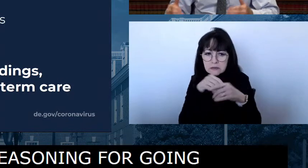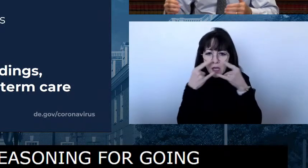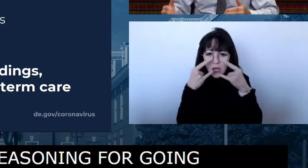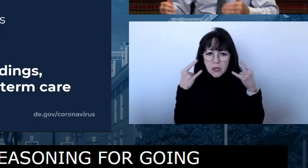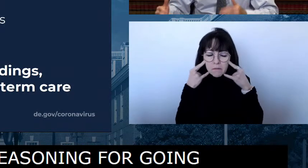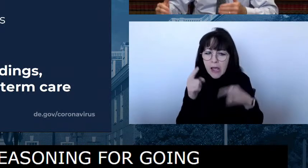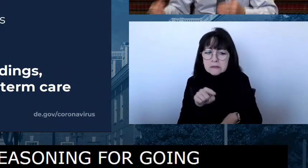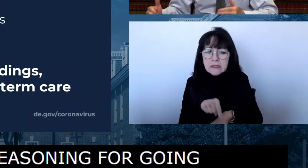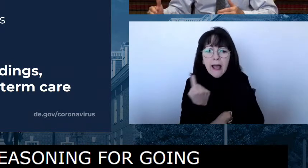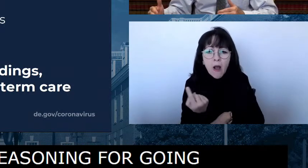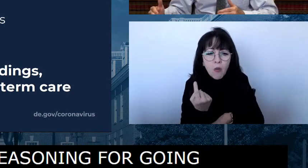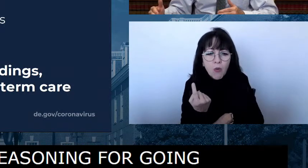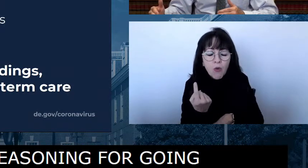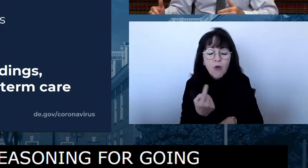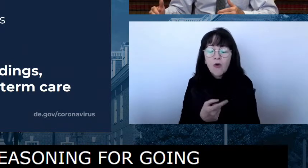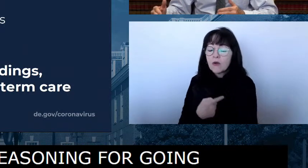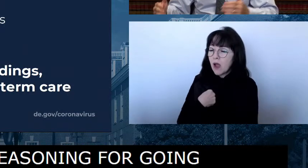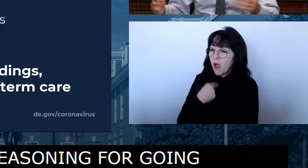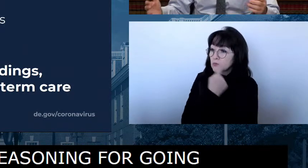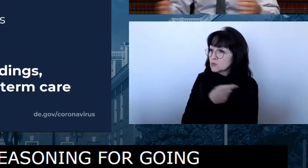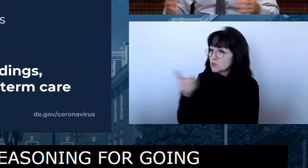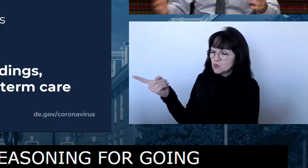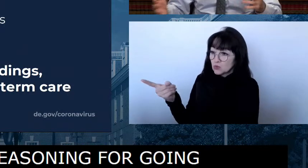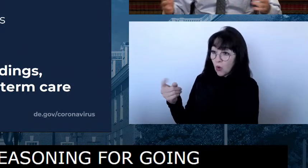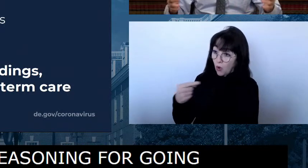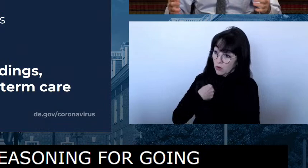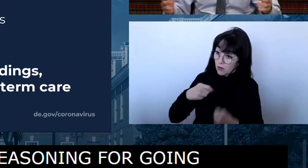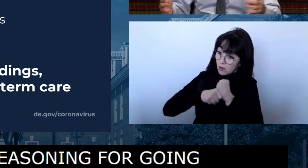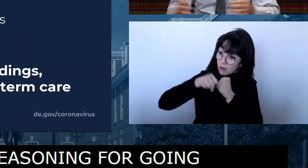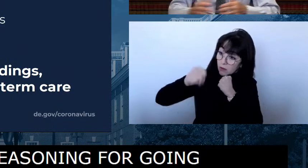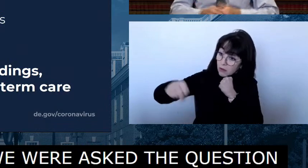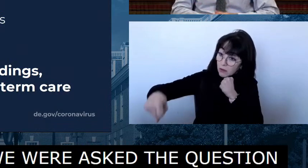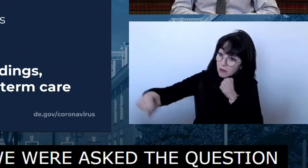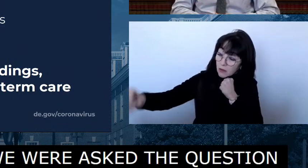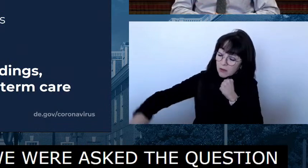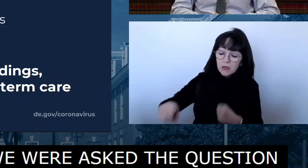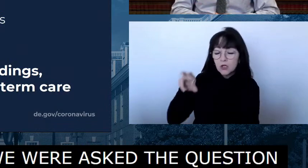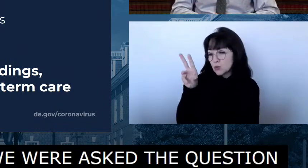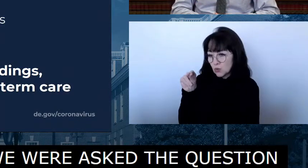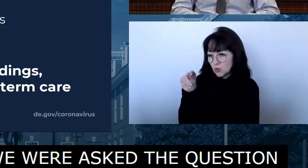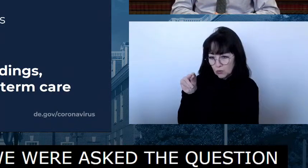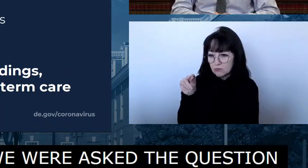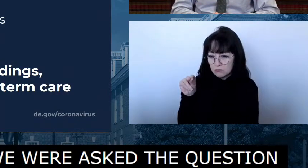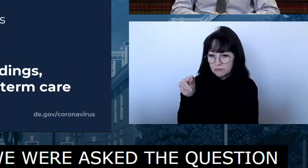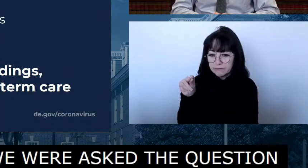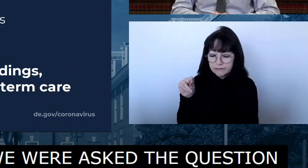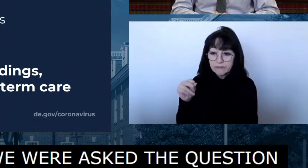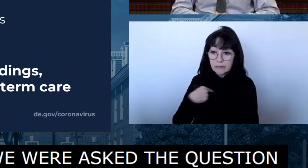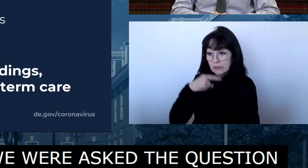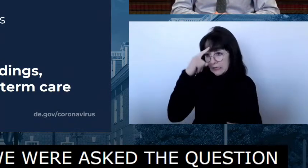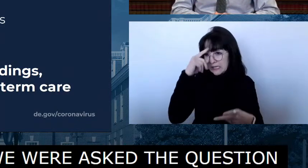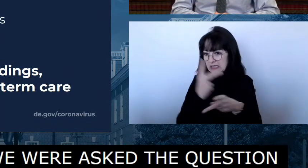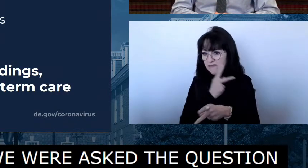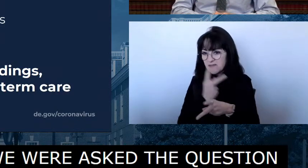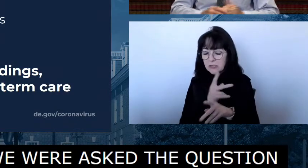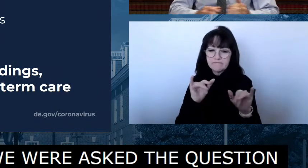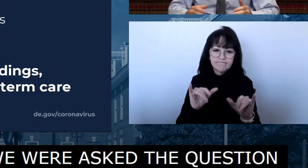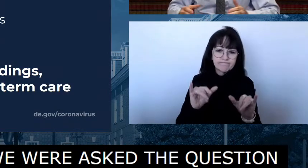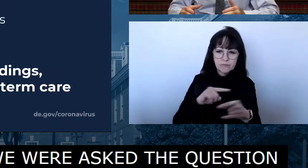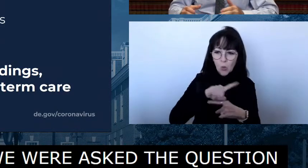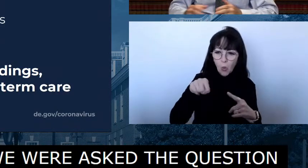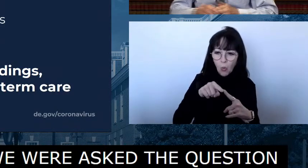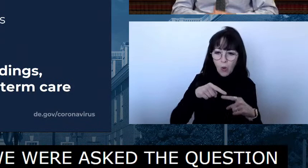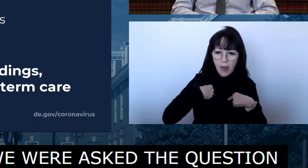not one day too long. Well, figuring out when that one day is not as easy as it might seem. We